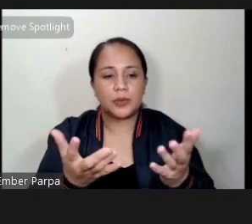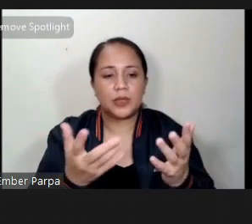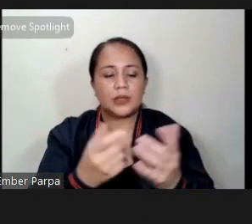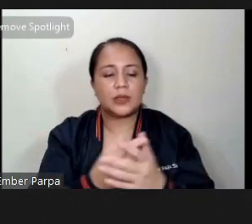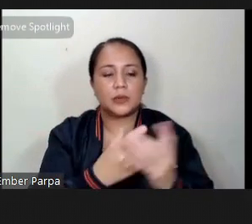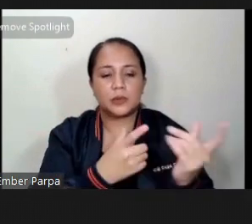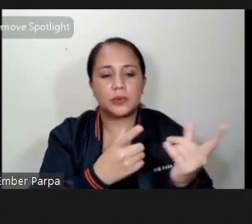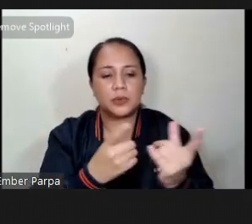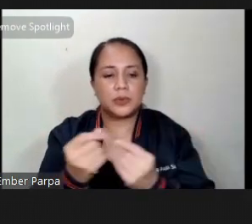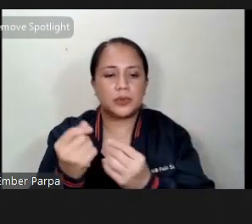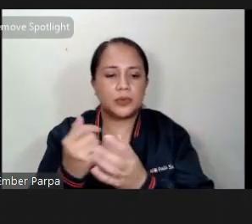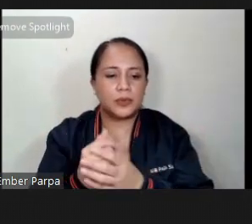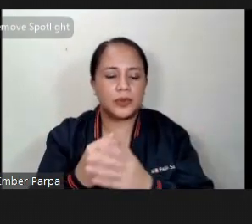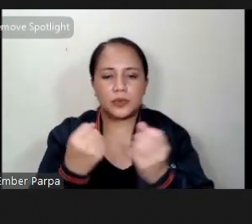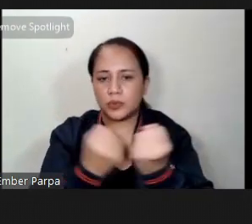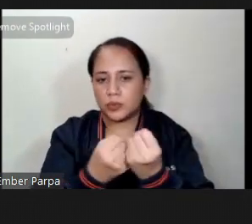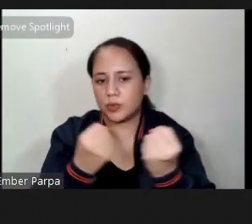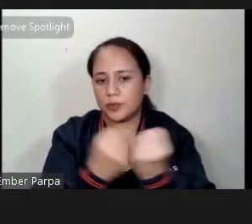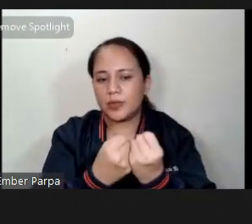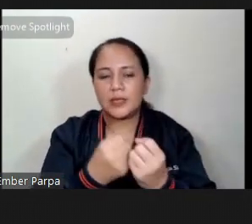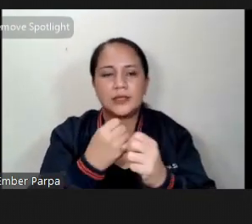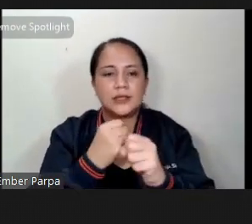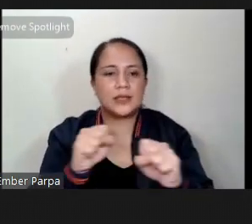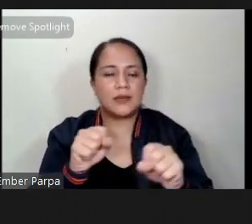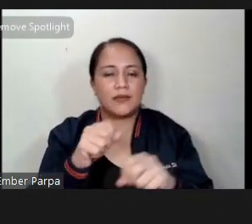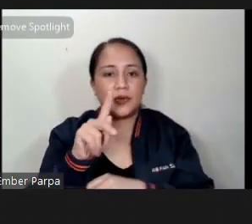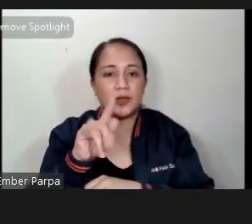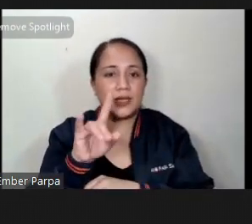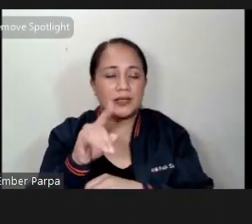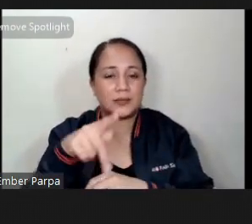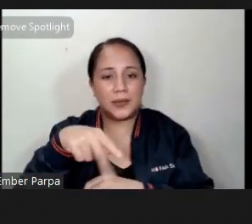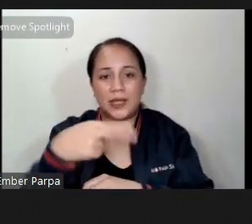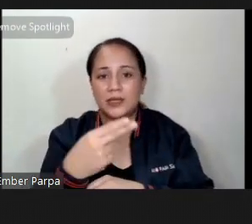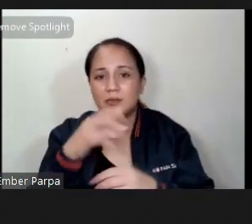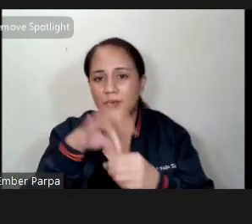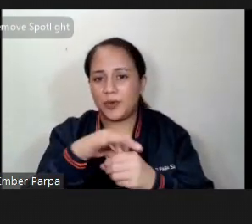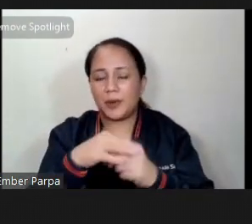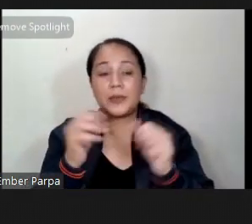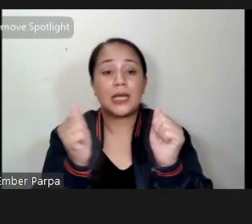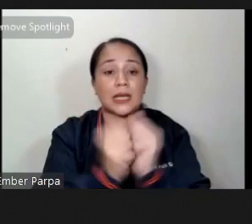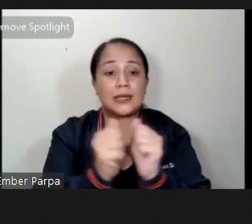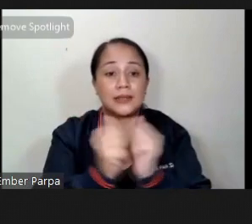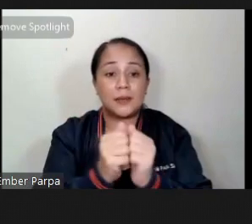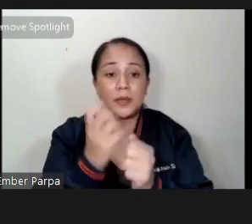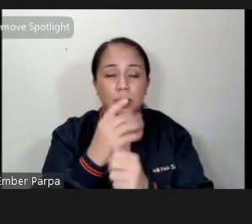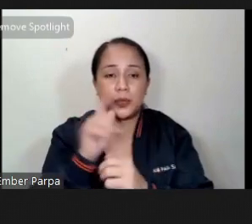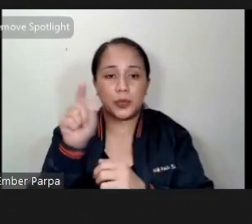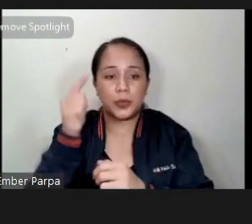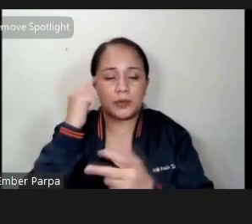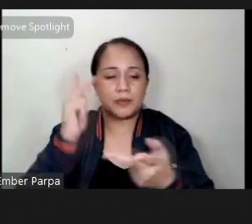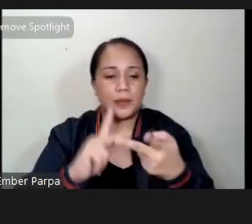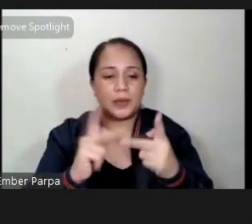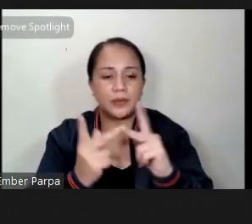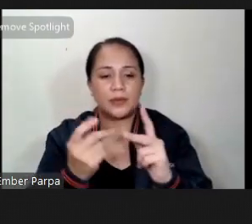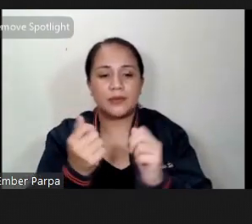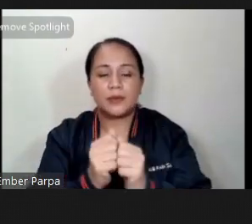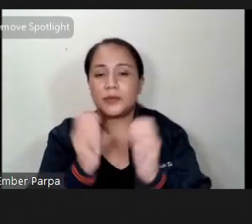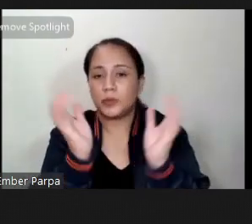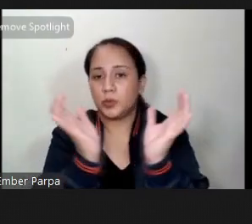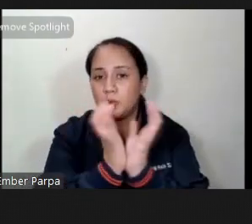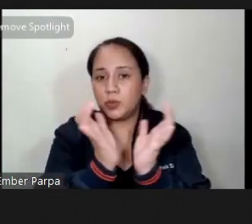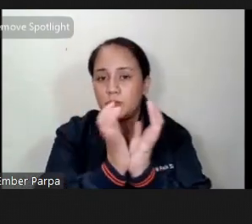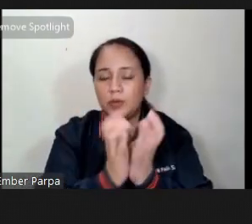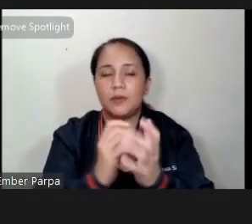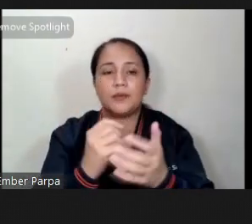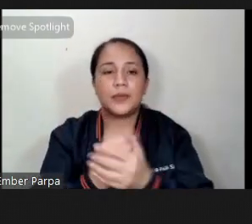conducted through the support of the Safer Kids PH program, kasama ang ating government partners from